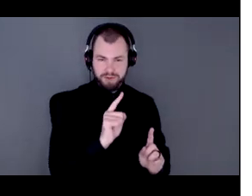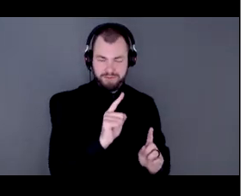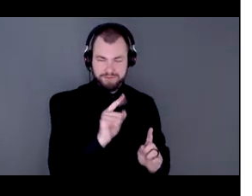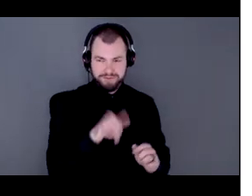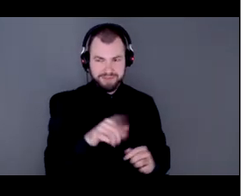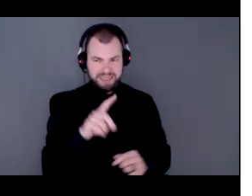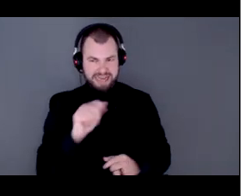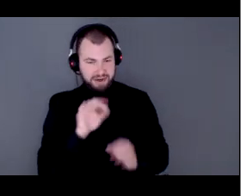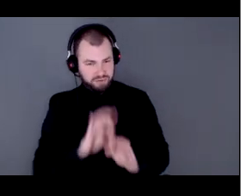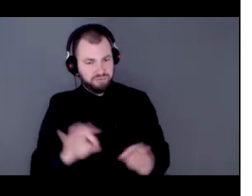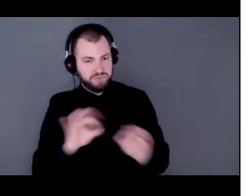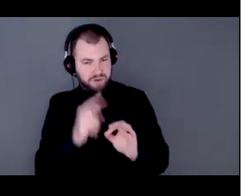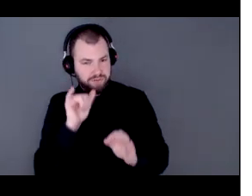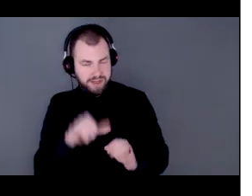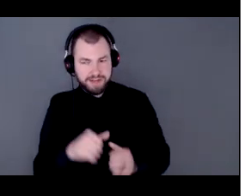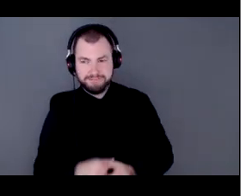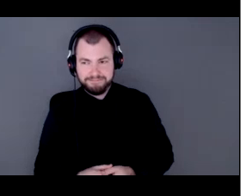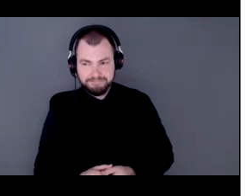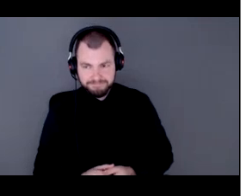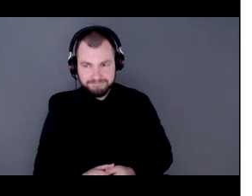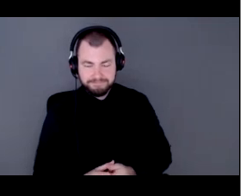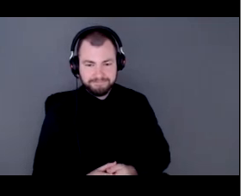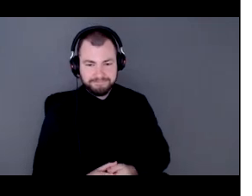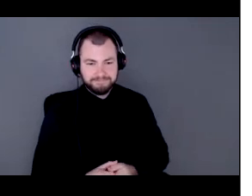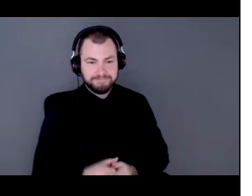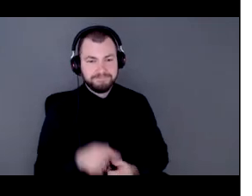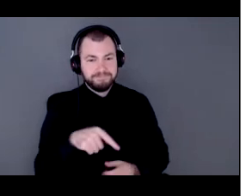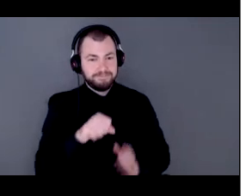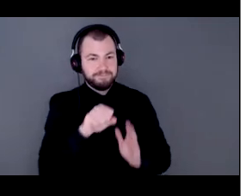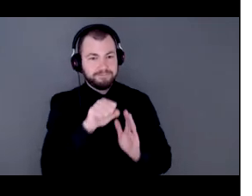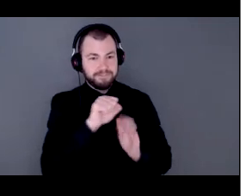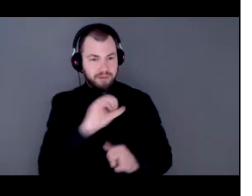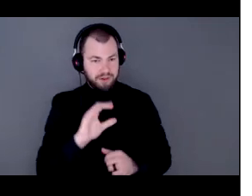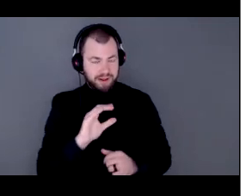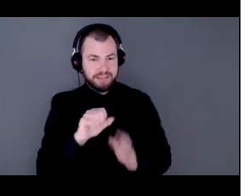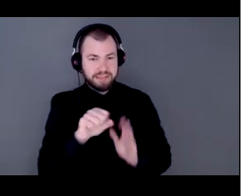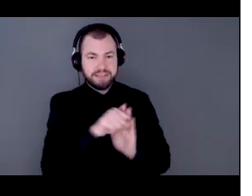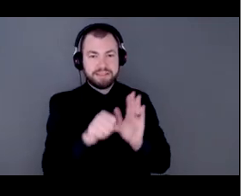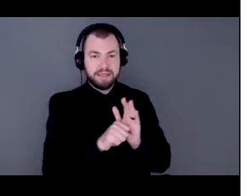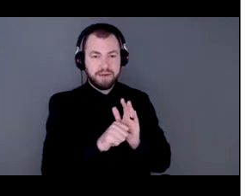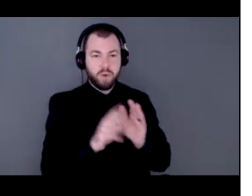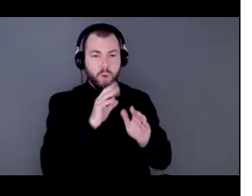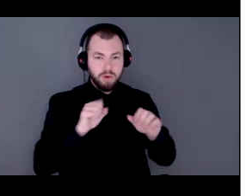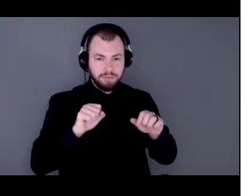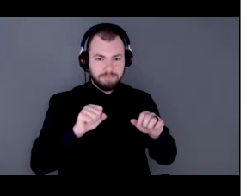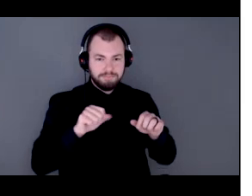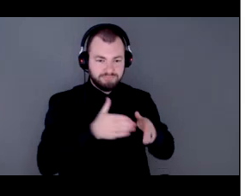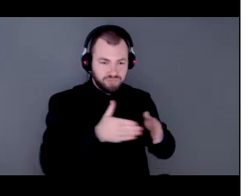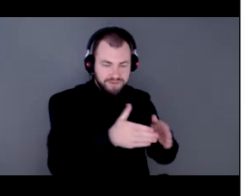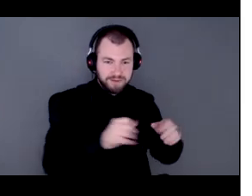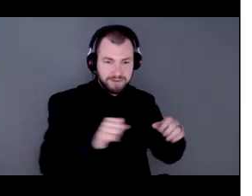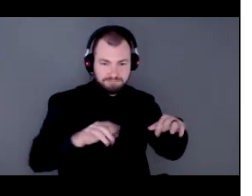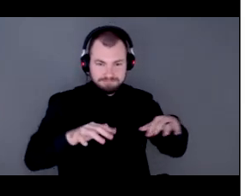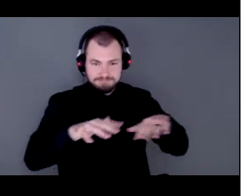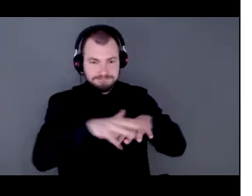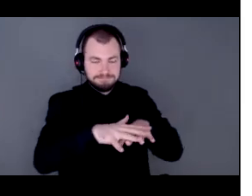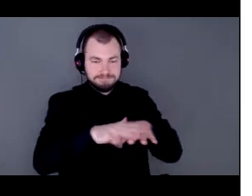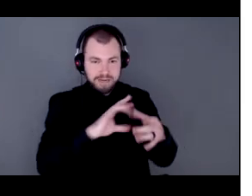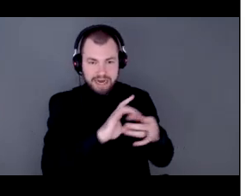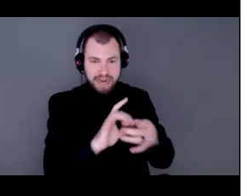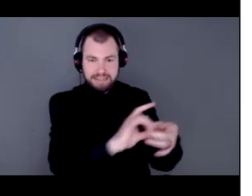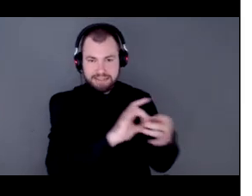South Carolina. We're really a state that's all connected by this intricate web of waterways, and these are just the main river systems here.